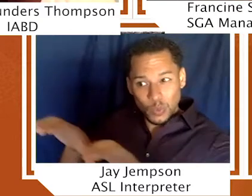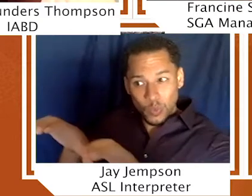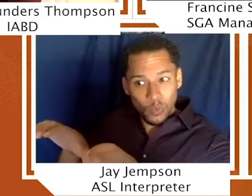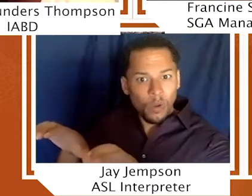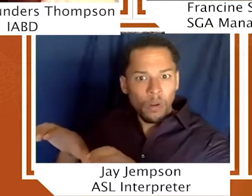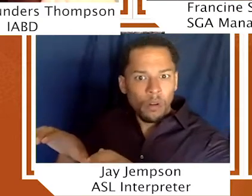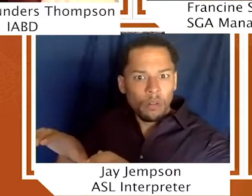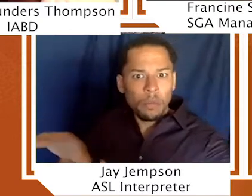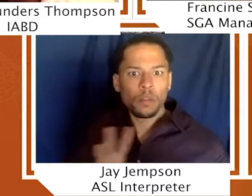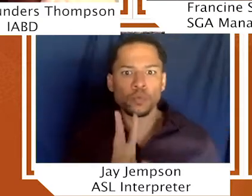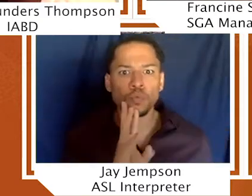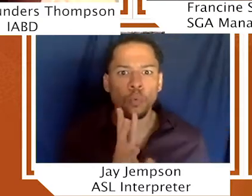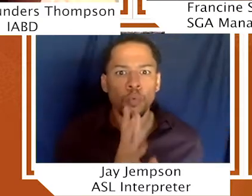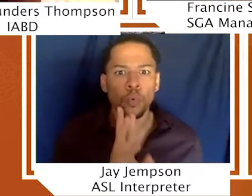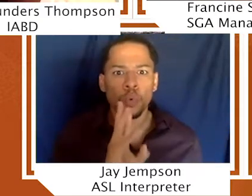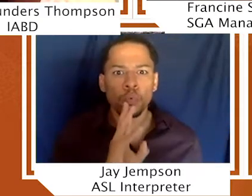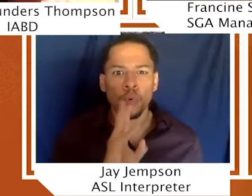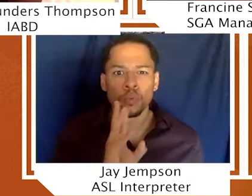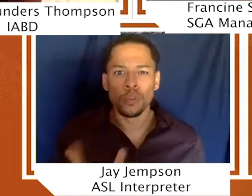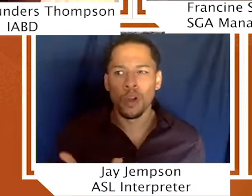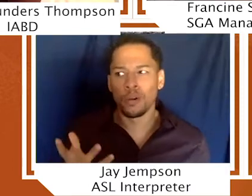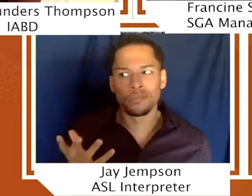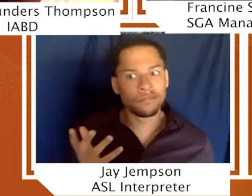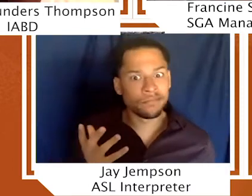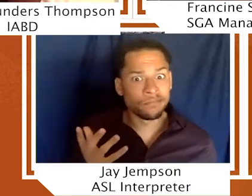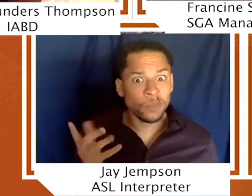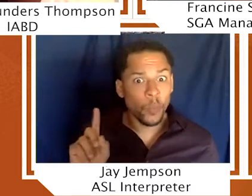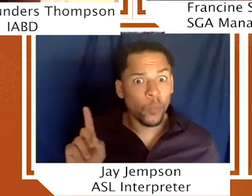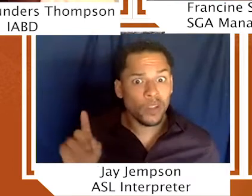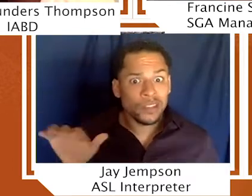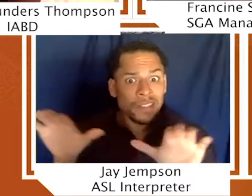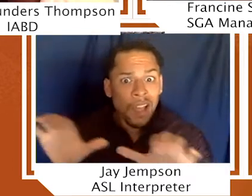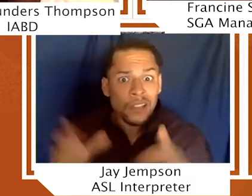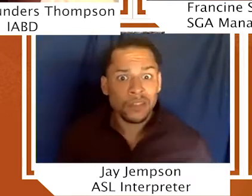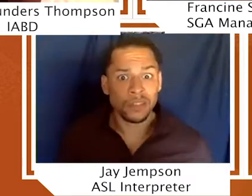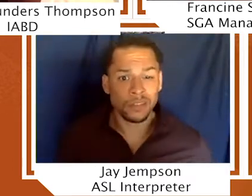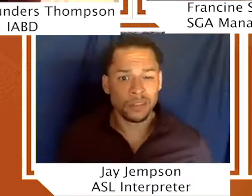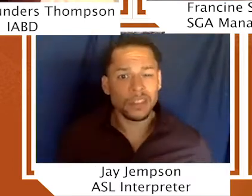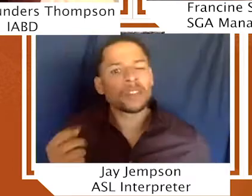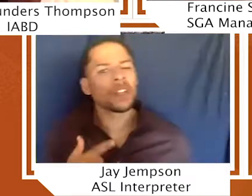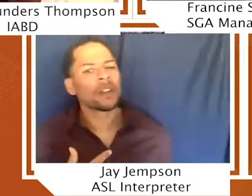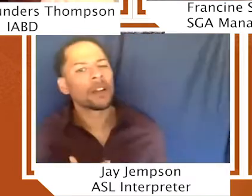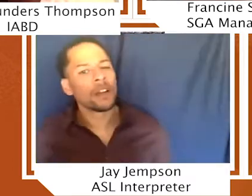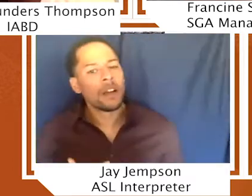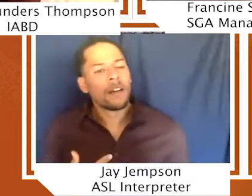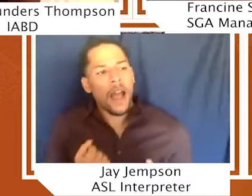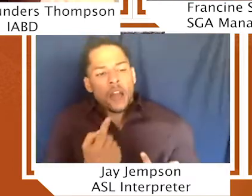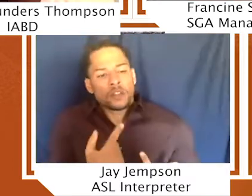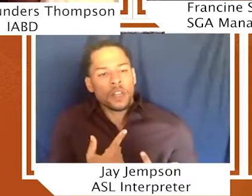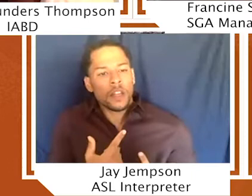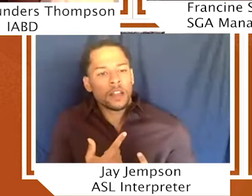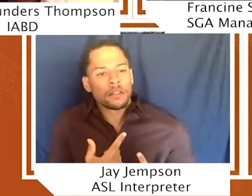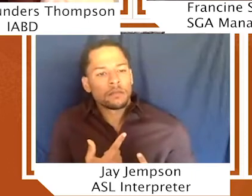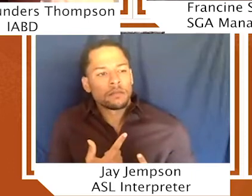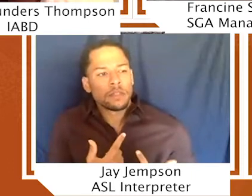impact, you know? And I know we all have to eat and we all have families. I get that. But at